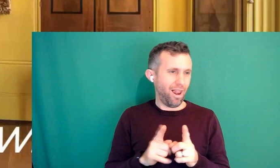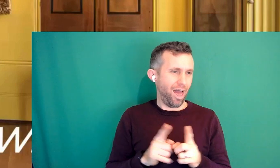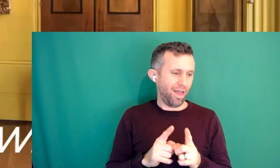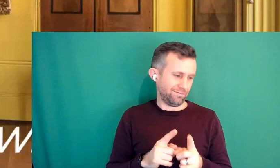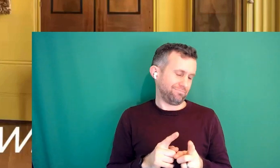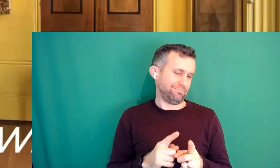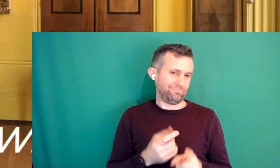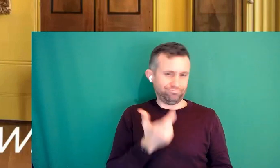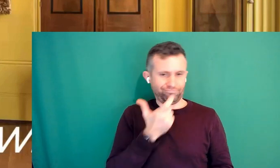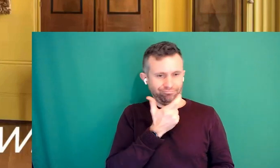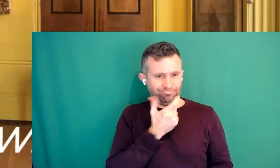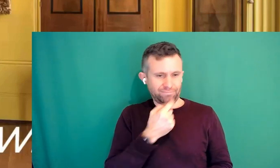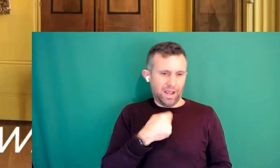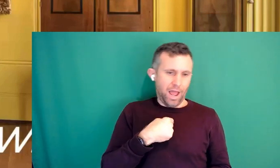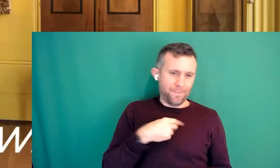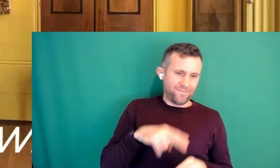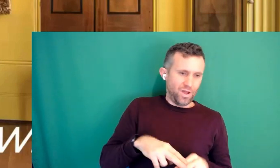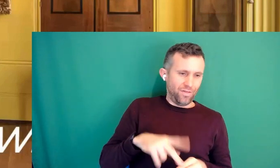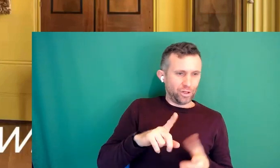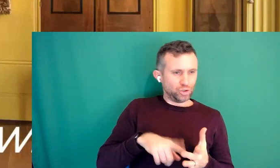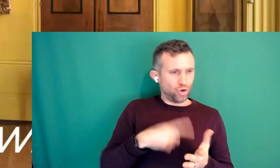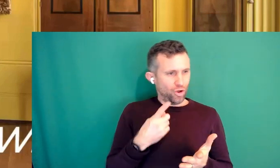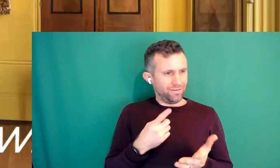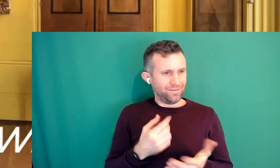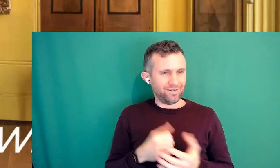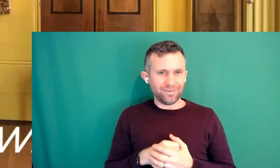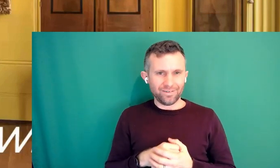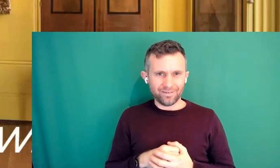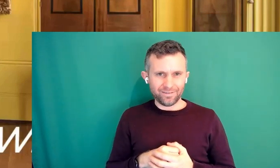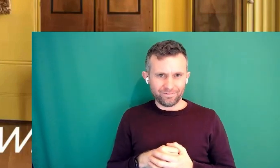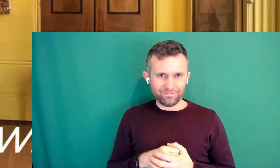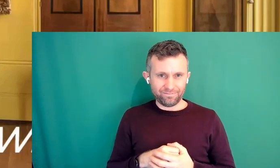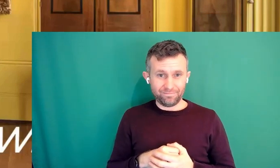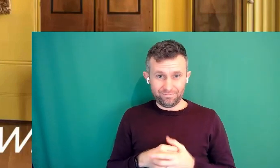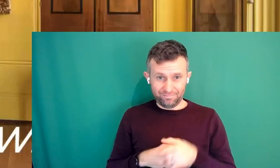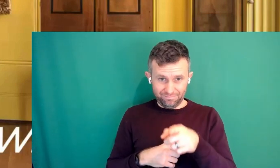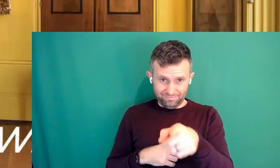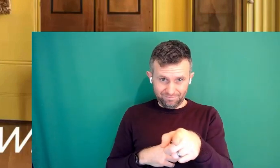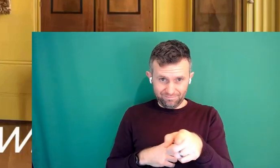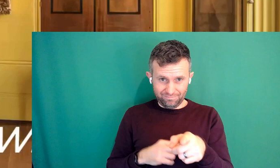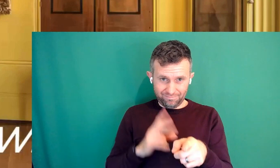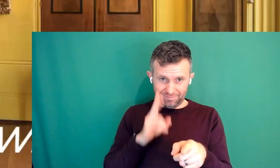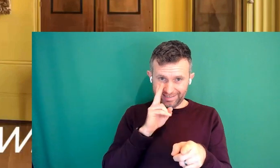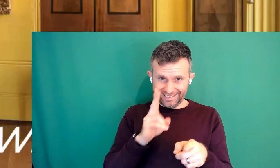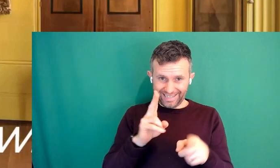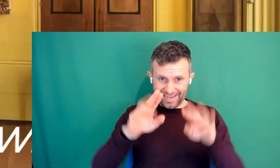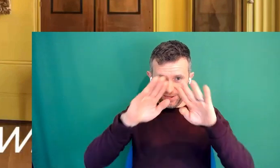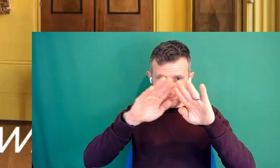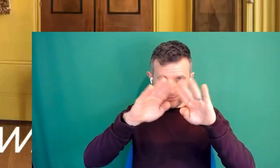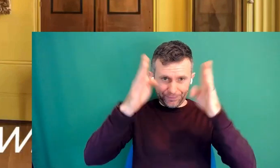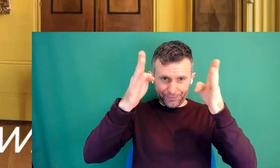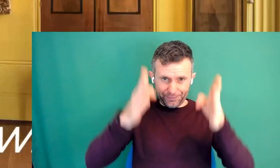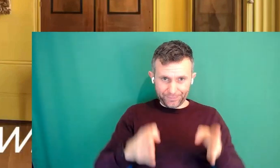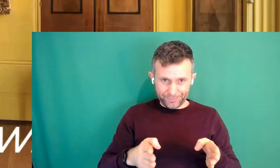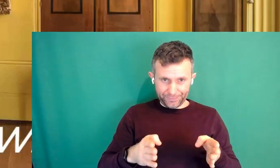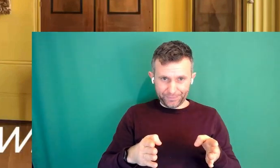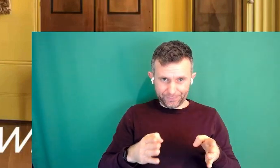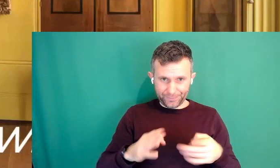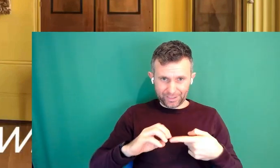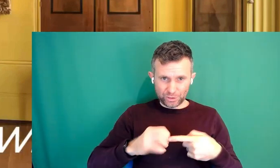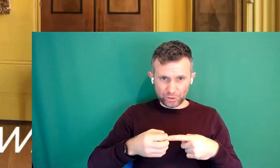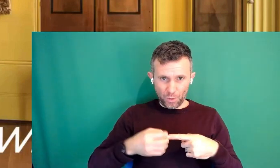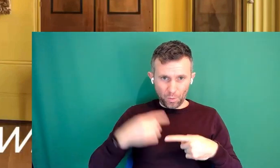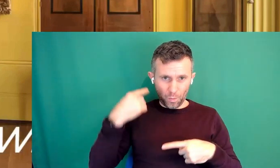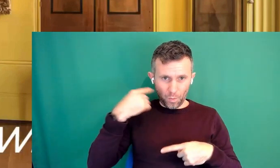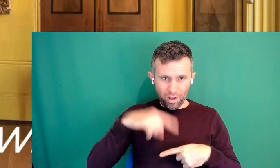Turner Yellow, a very popular colour at the time. The drawing rooms were spaces where Soane and his guests